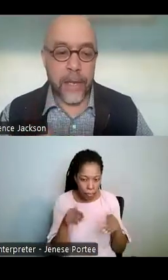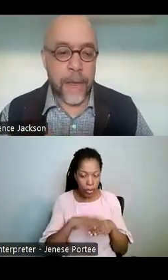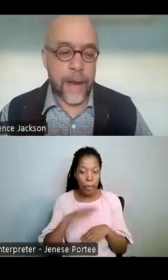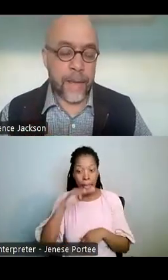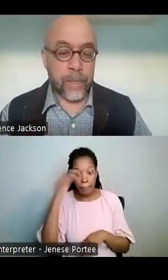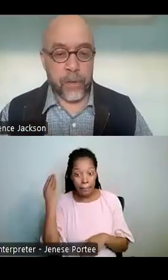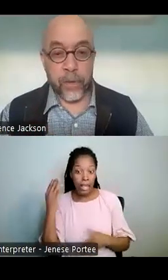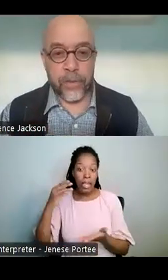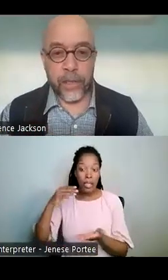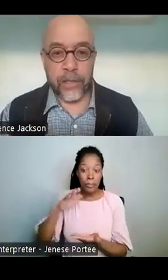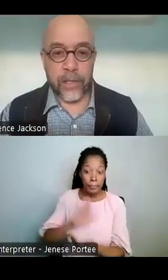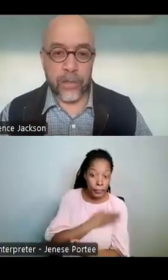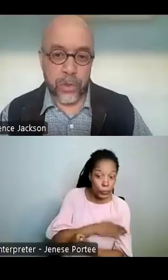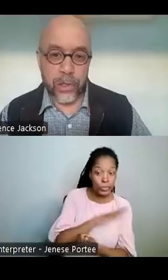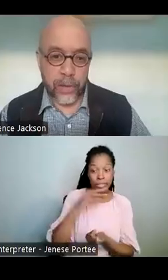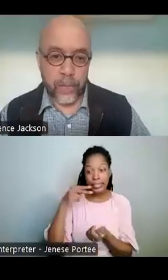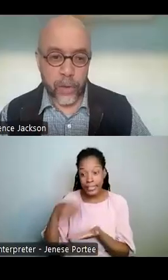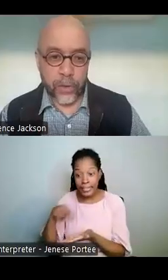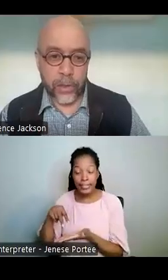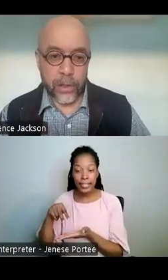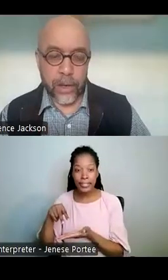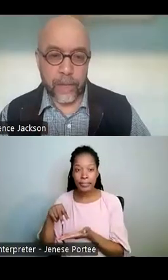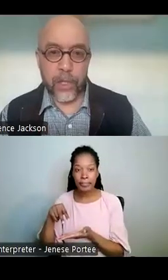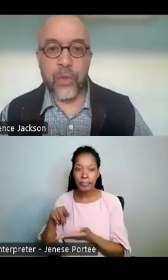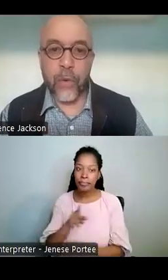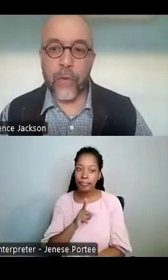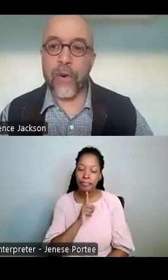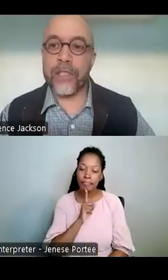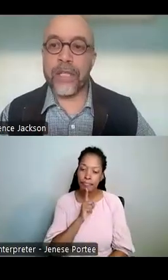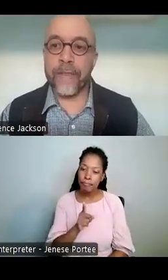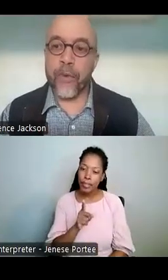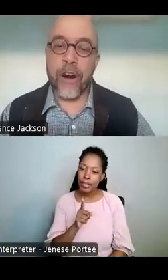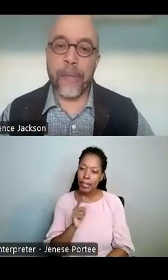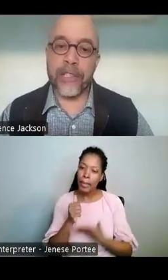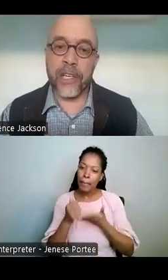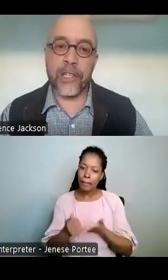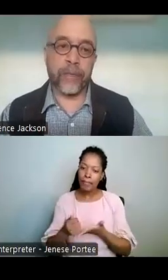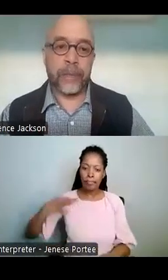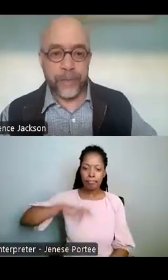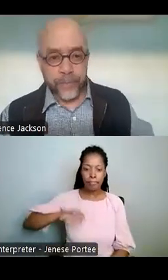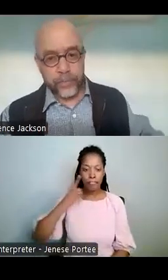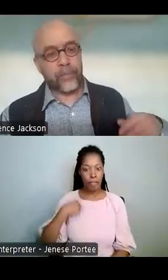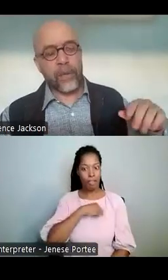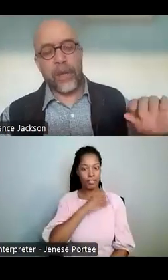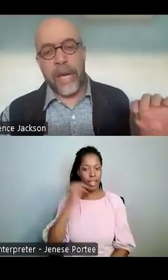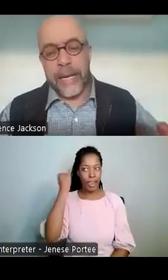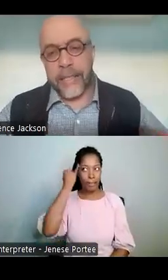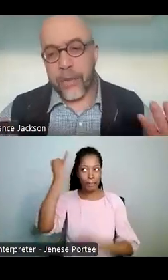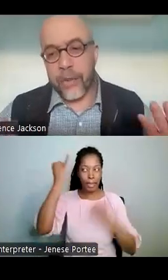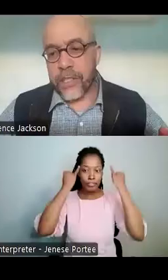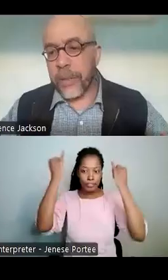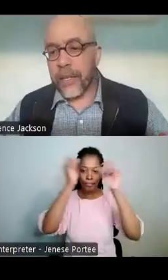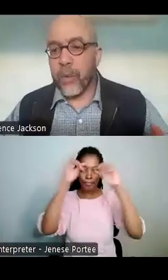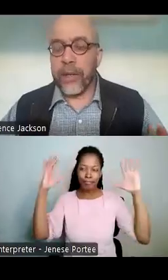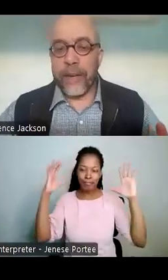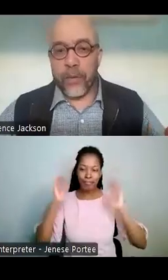dance, I think it's really useful for us and for our imagination. So